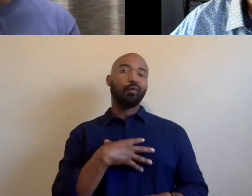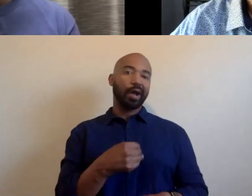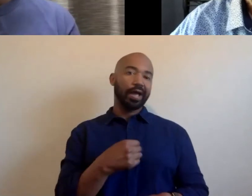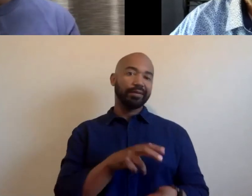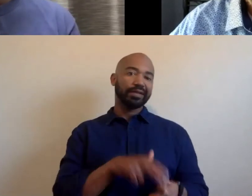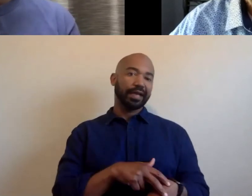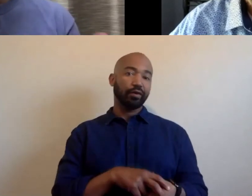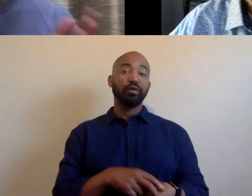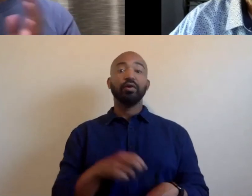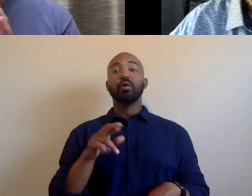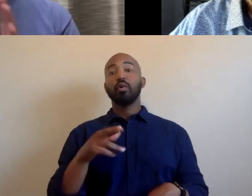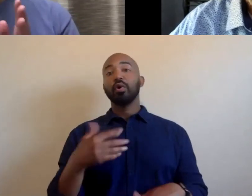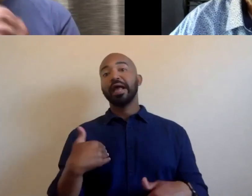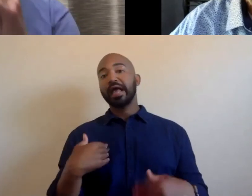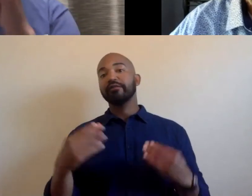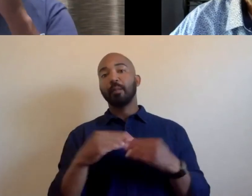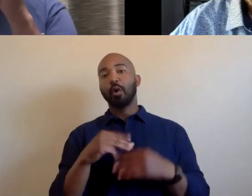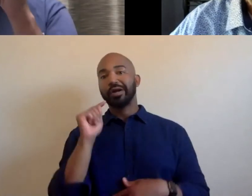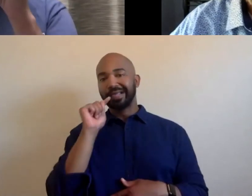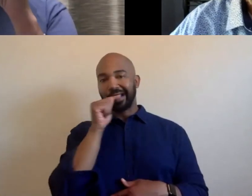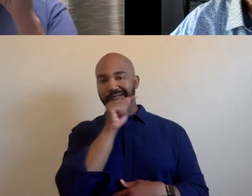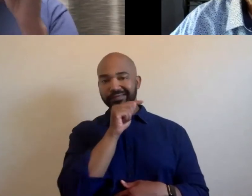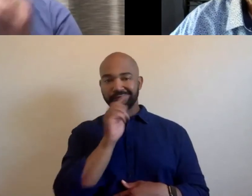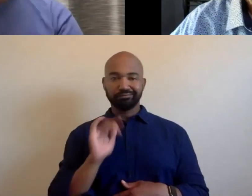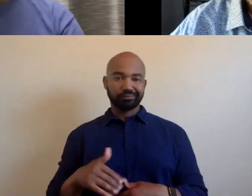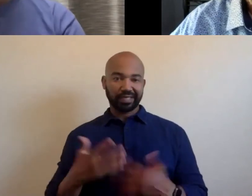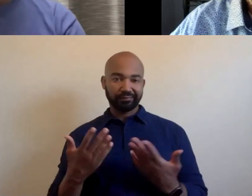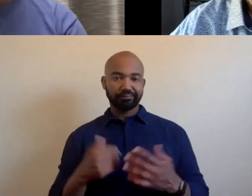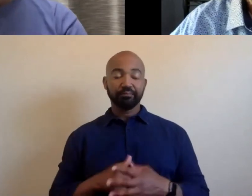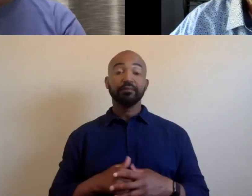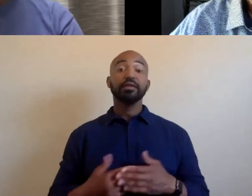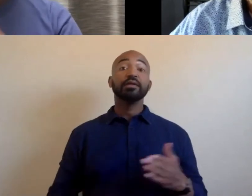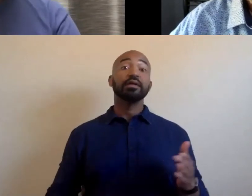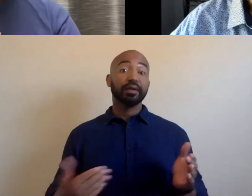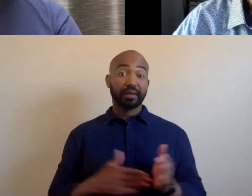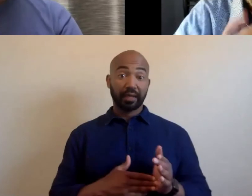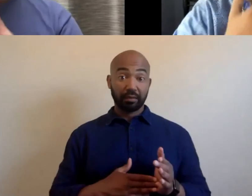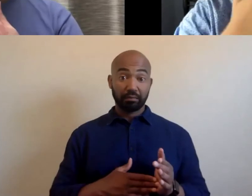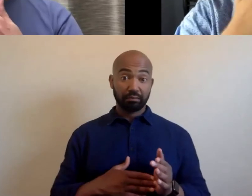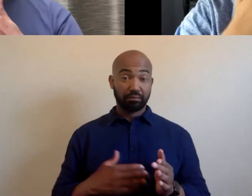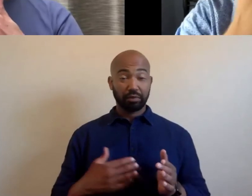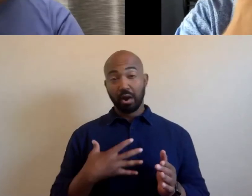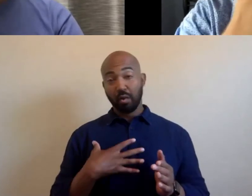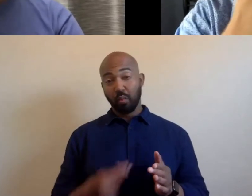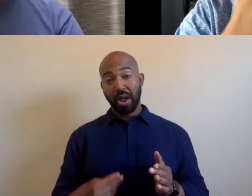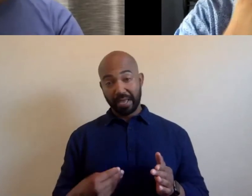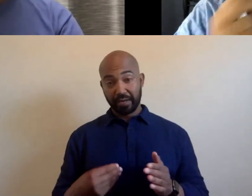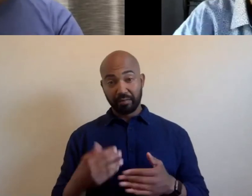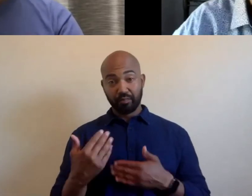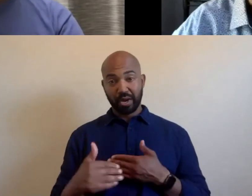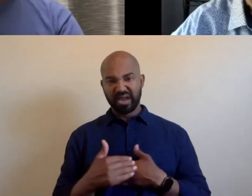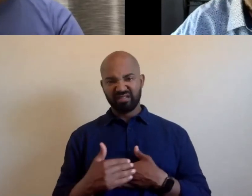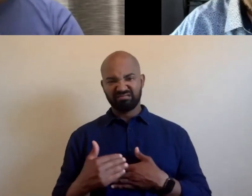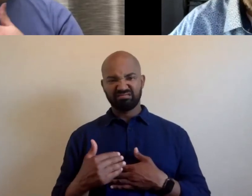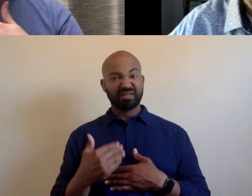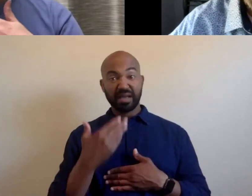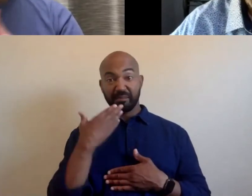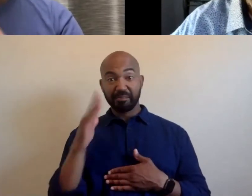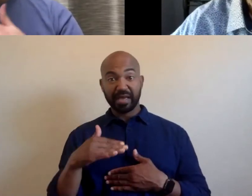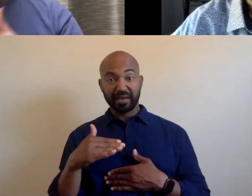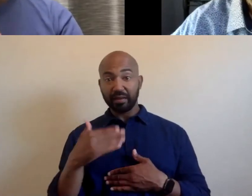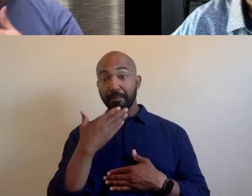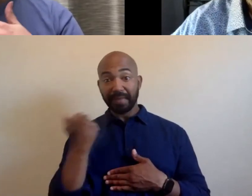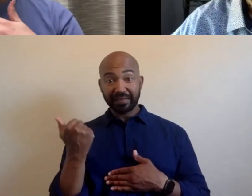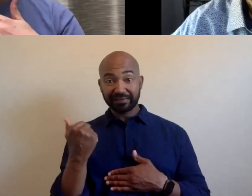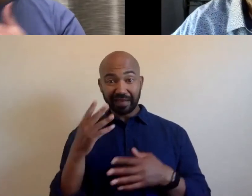carrots or whatnot. So I would say, again, white bread, not the best choice, but if